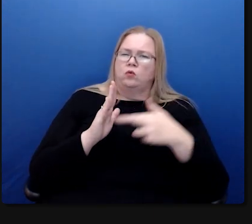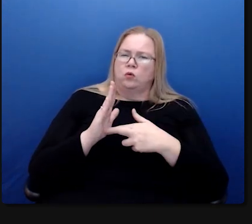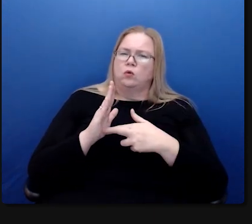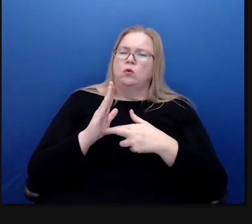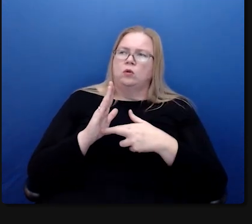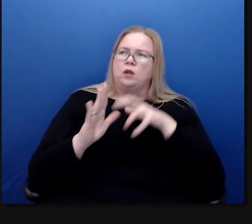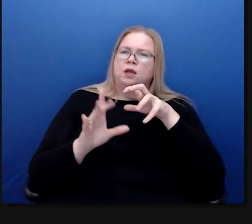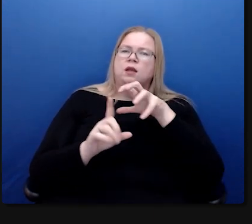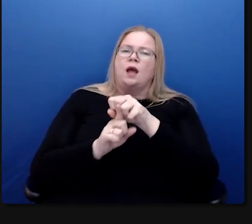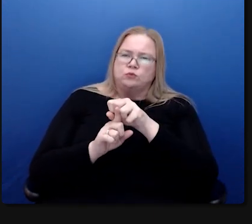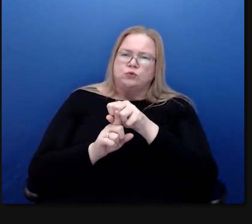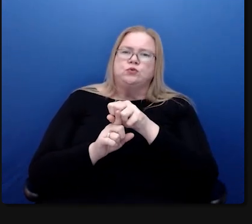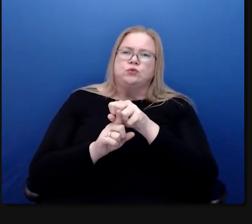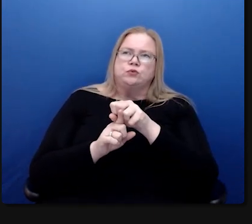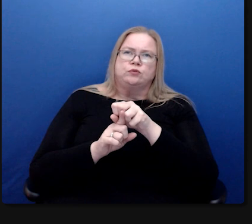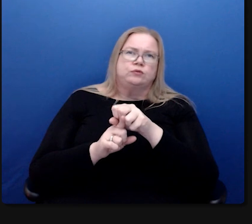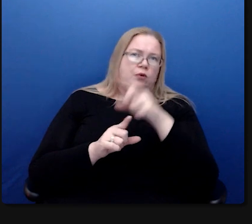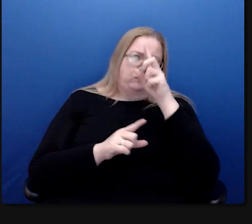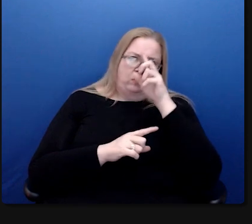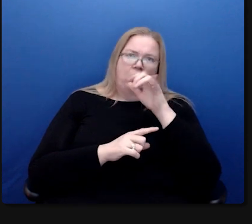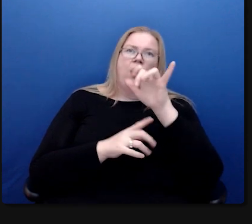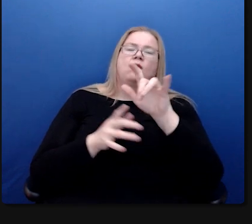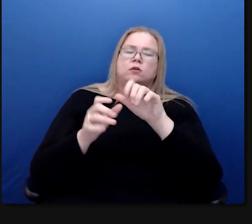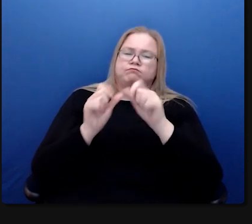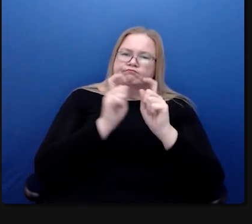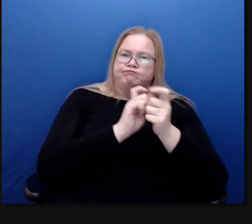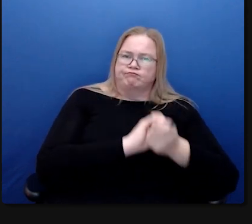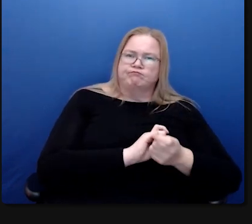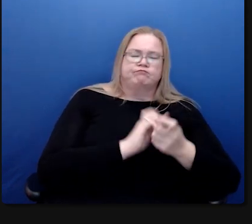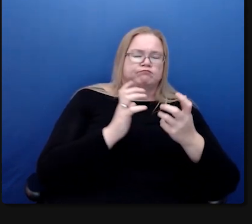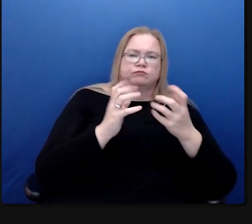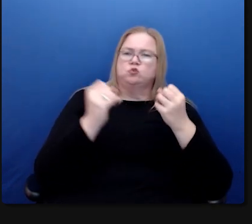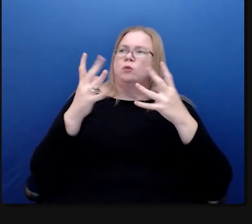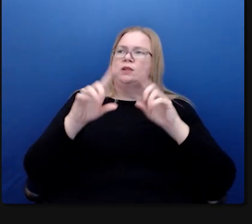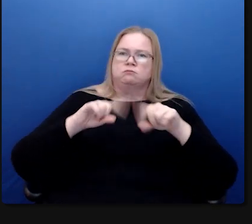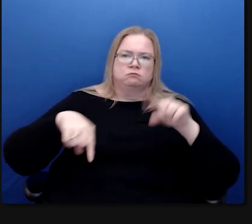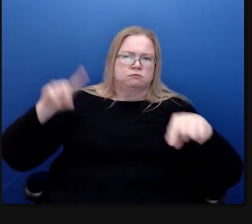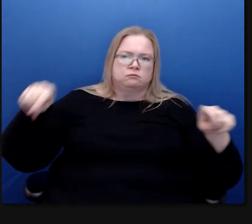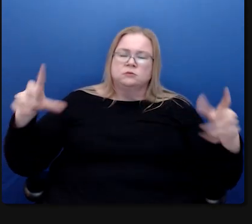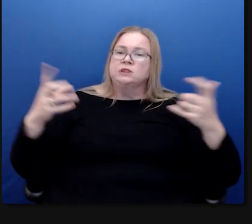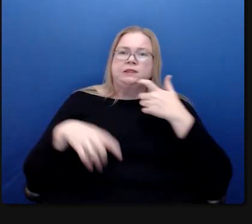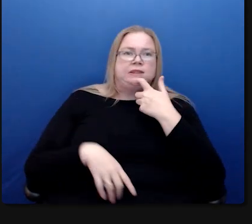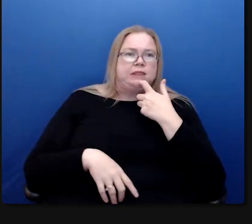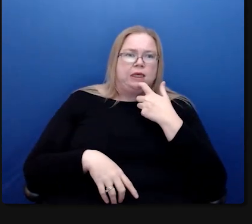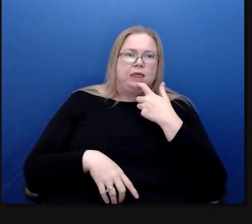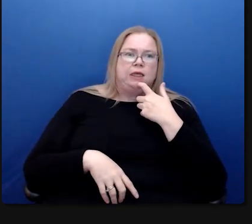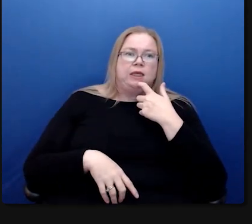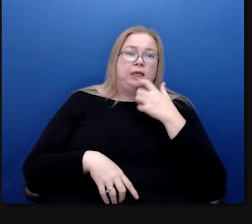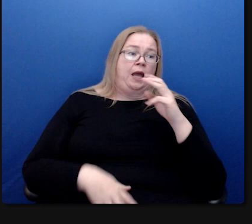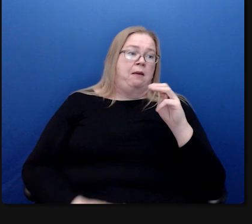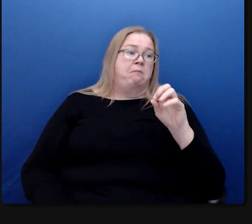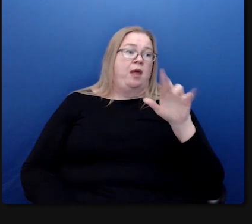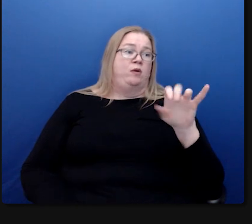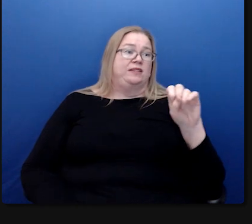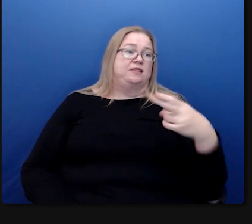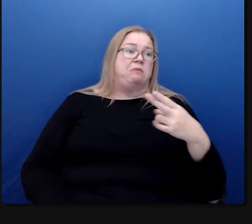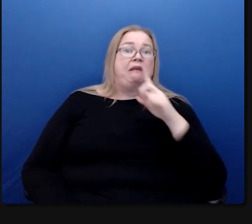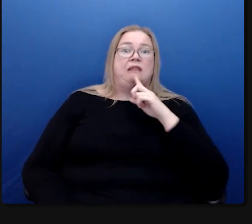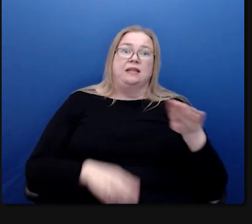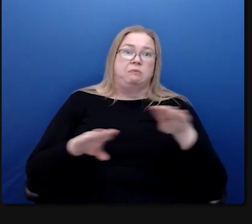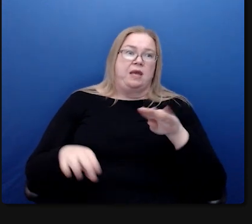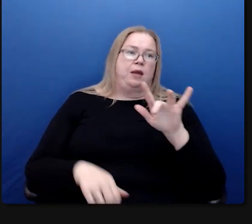mean by that? What is appropriate for a community that's under 13? It's very different from a community that's over 13. And our customers are